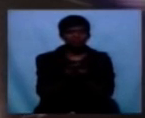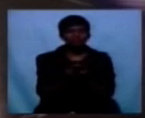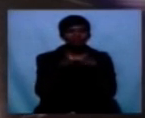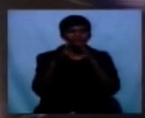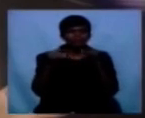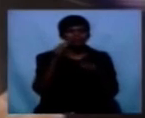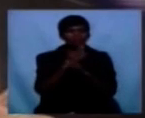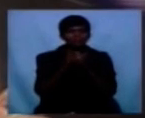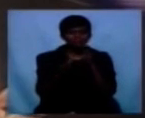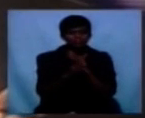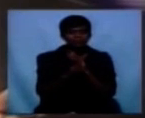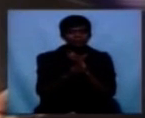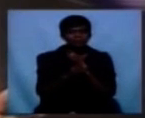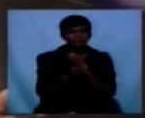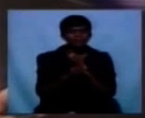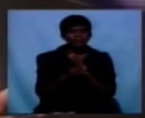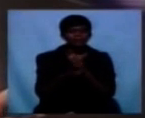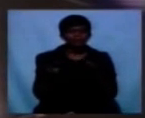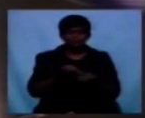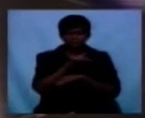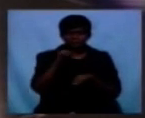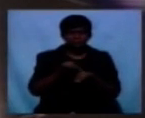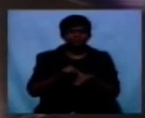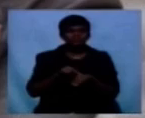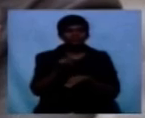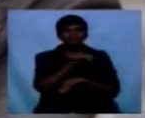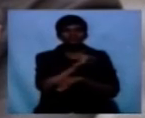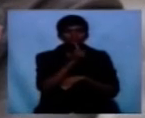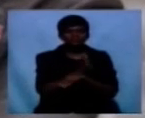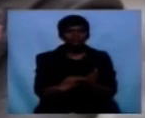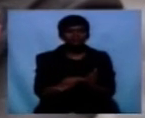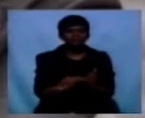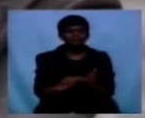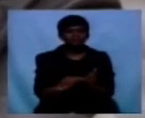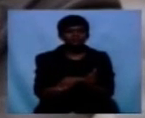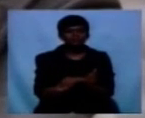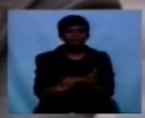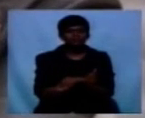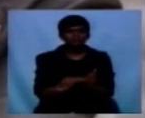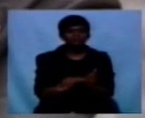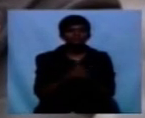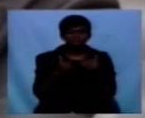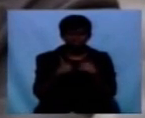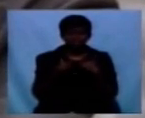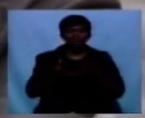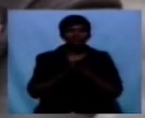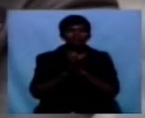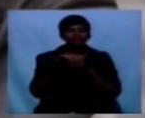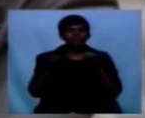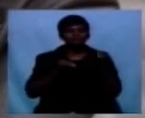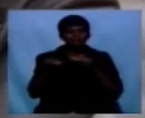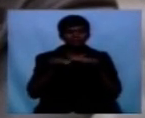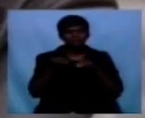built even way beyond National Housing Authority. Income drastic group. Measures very soon. I have asked the management at National